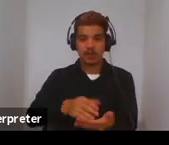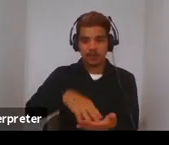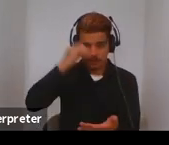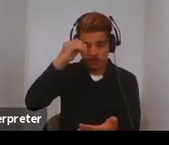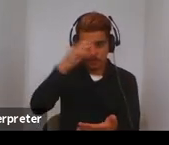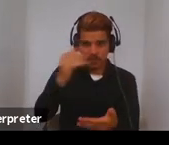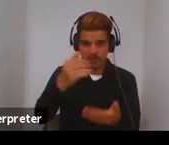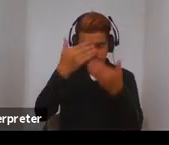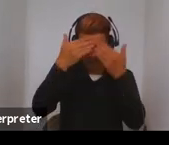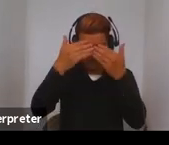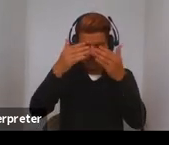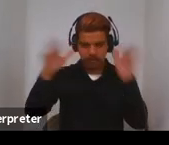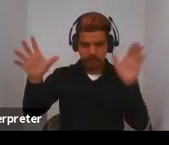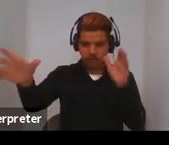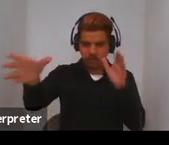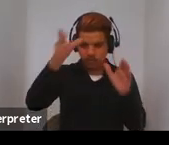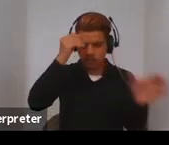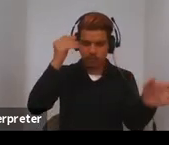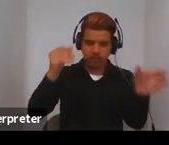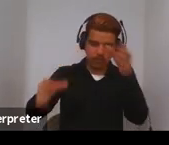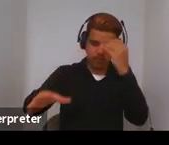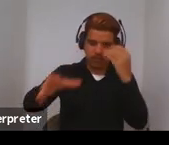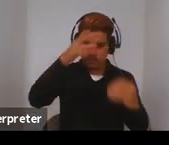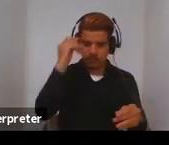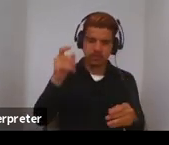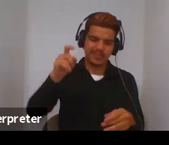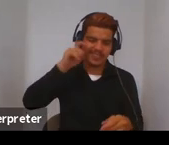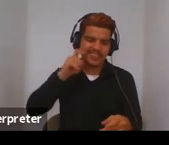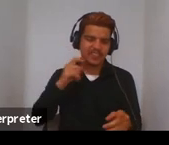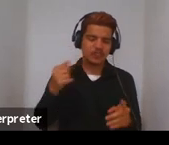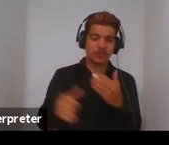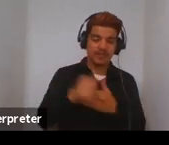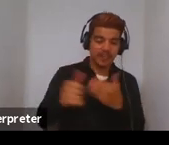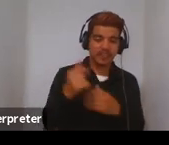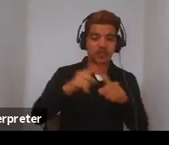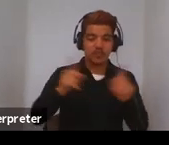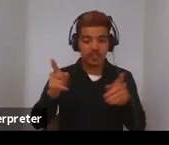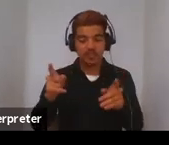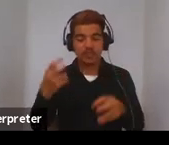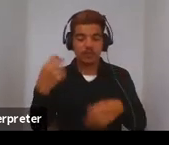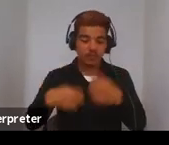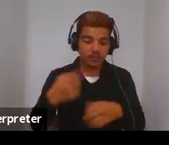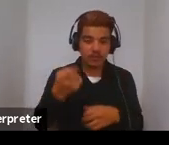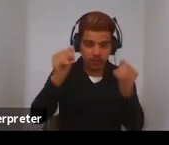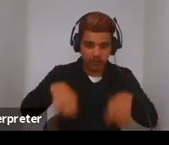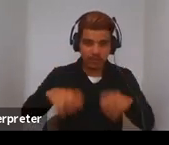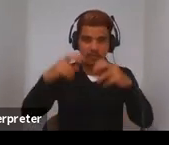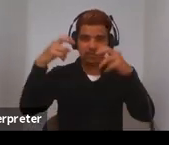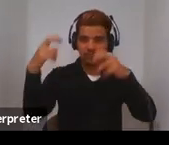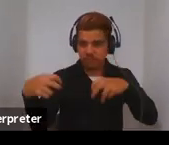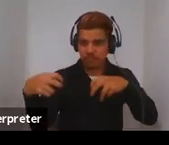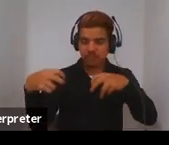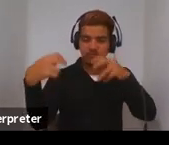ourselves up to the intersectionality of sexual violence with different issues, you can sit at those tables with your